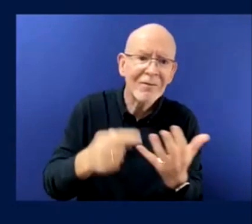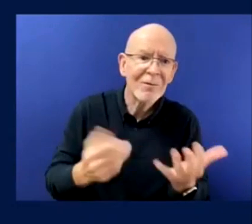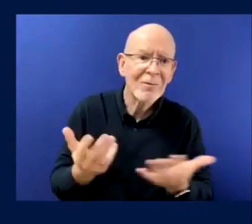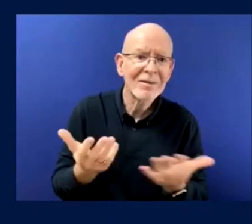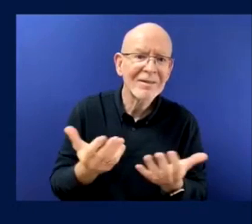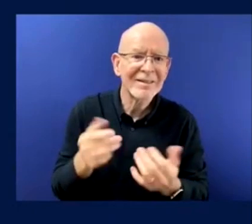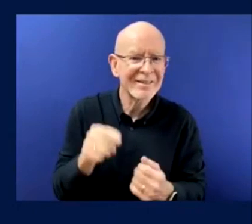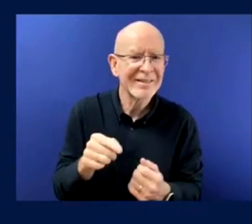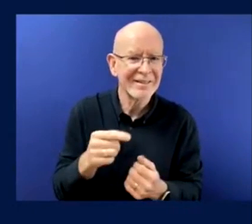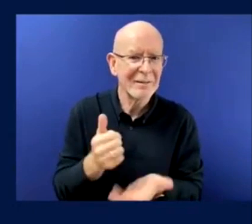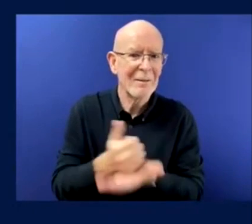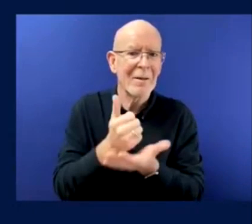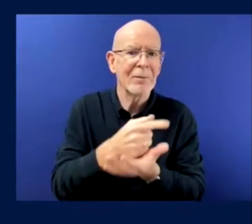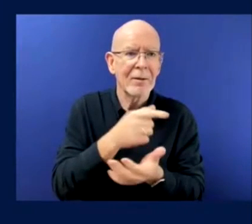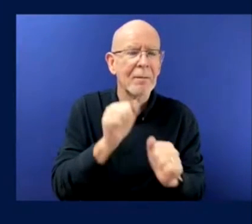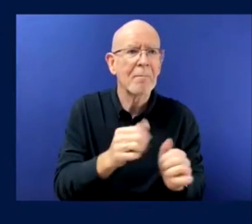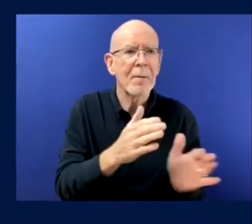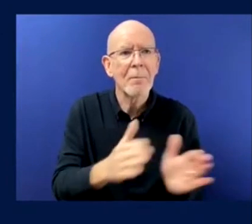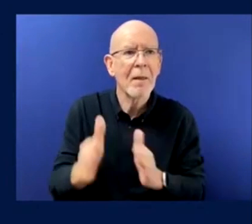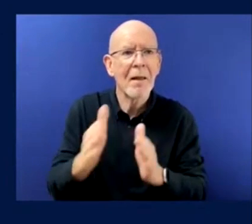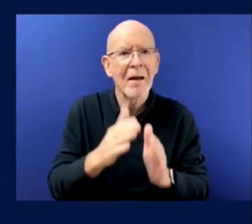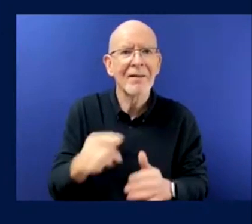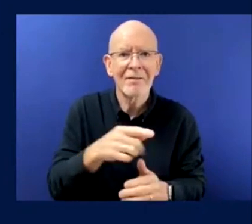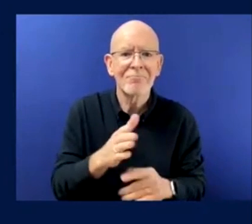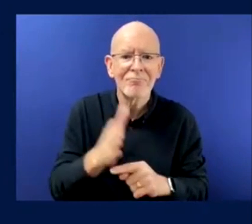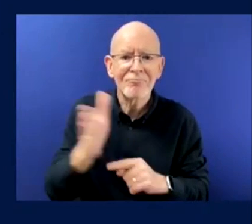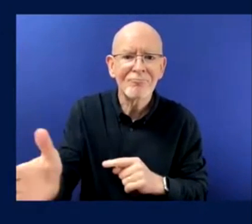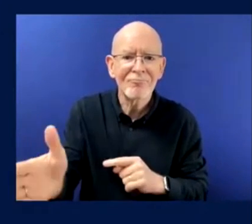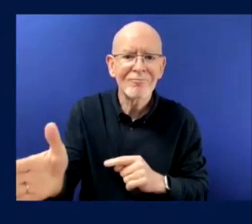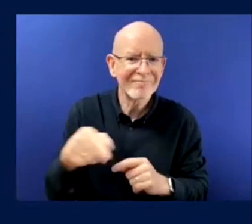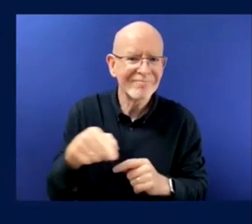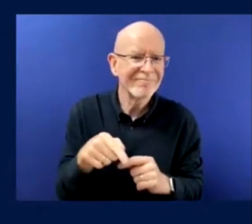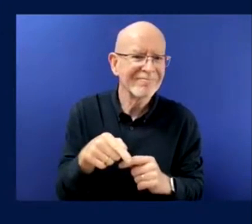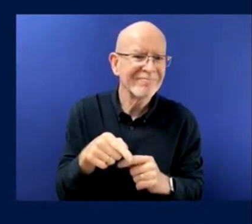for example, in the survey, one parent to an autistic